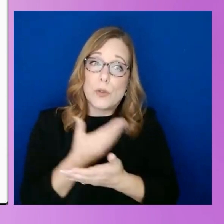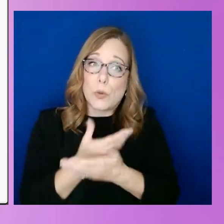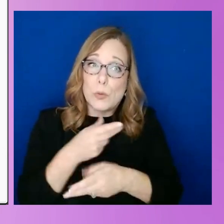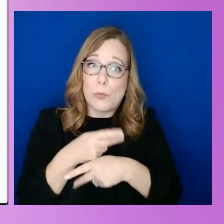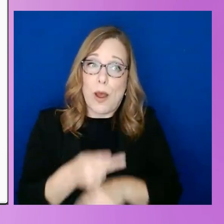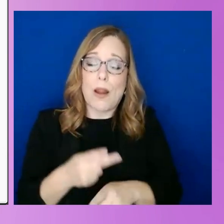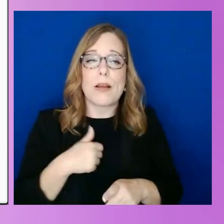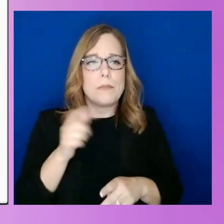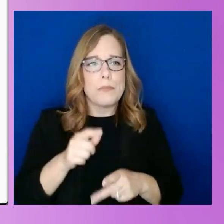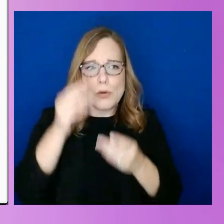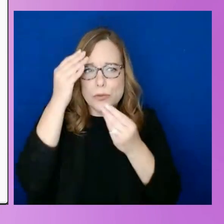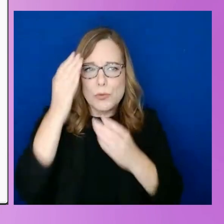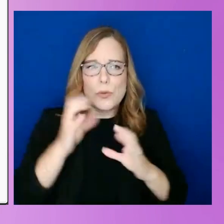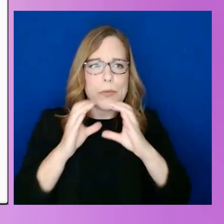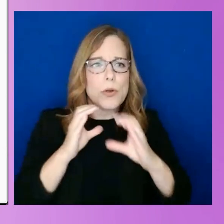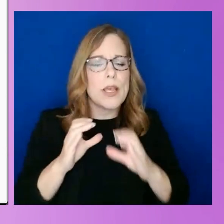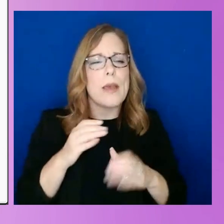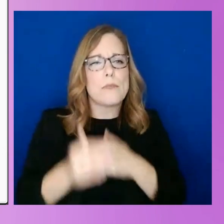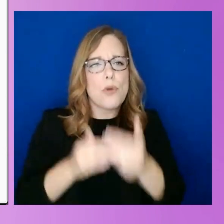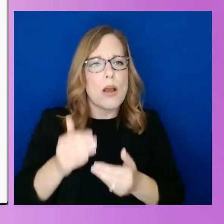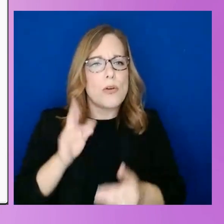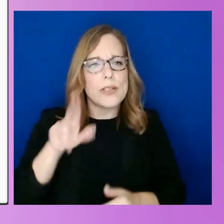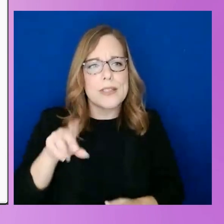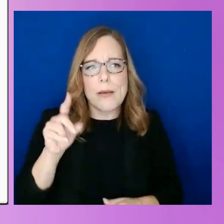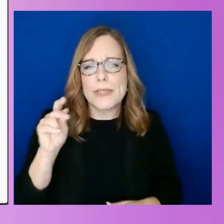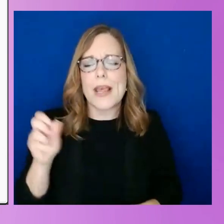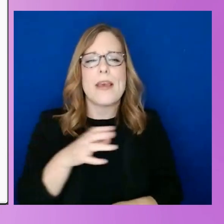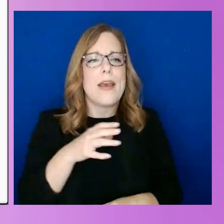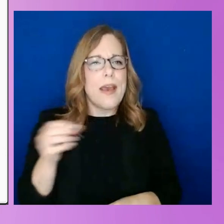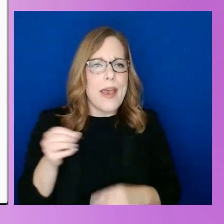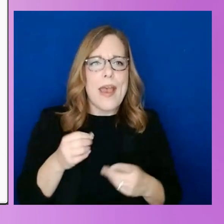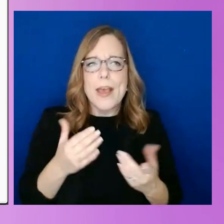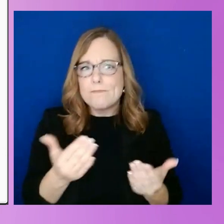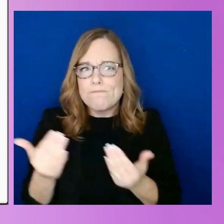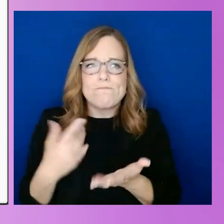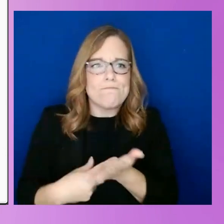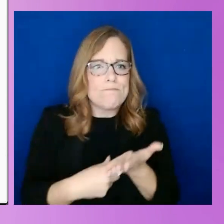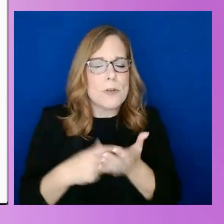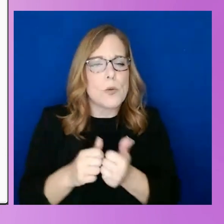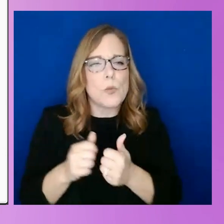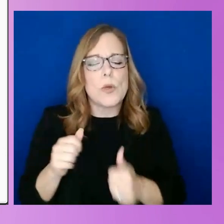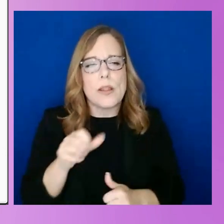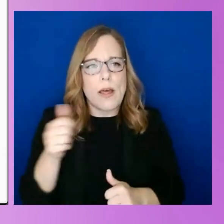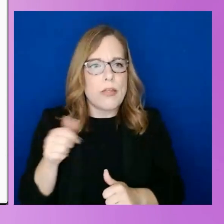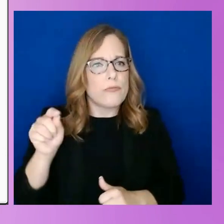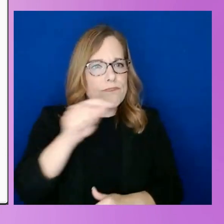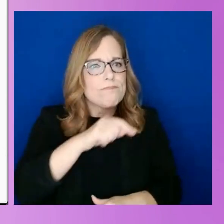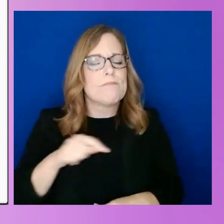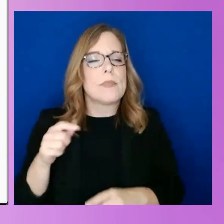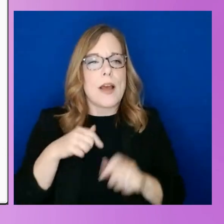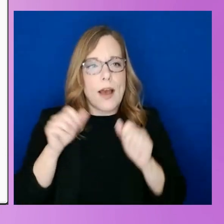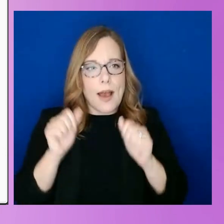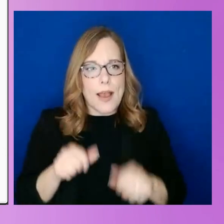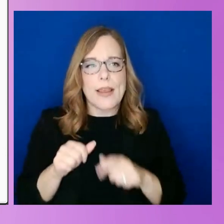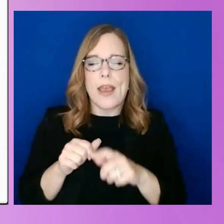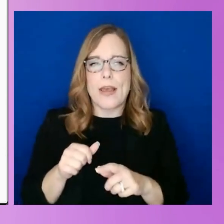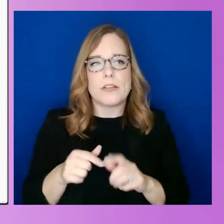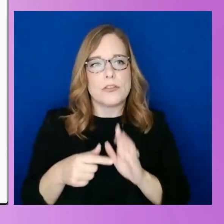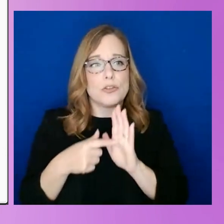update and field any questions or concerns from my collaborators. I can reference the meeting right here in my prompt